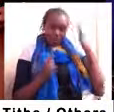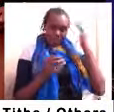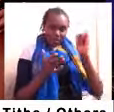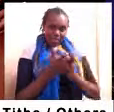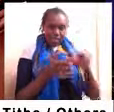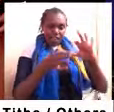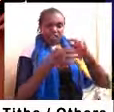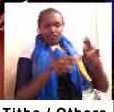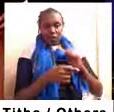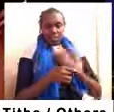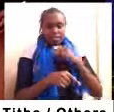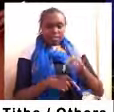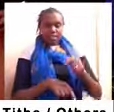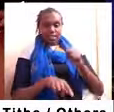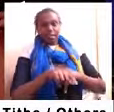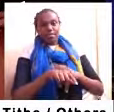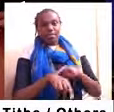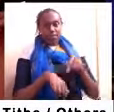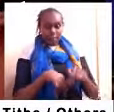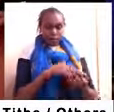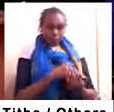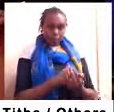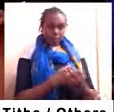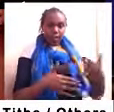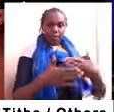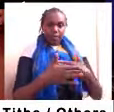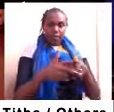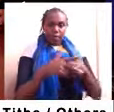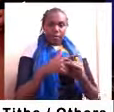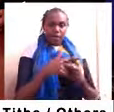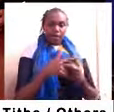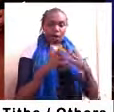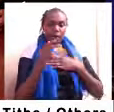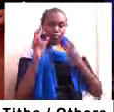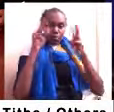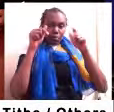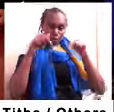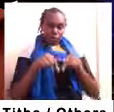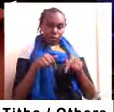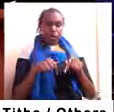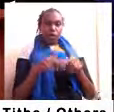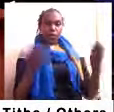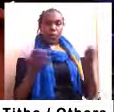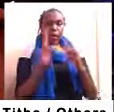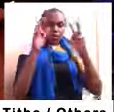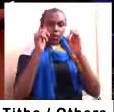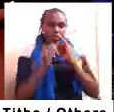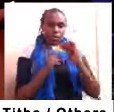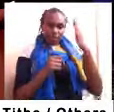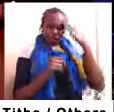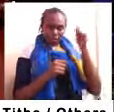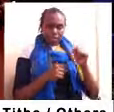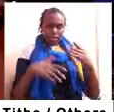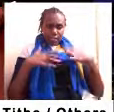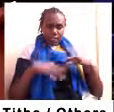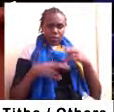happy to know that you are joining us for this session this morning. Before we start the session of today, where the topic